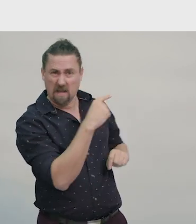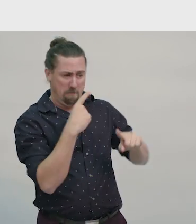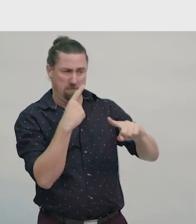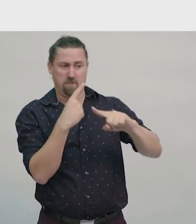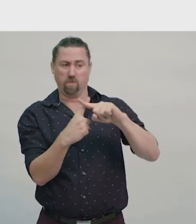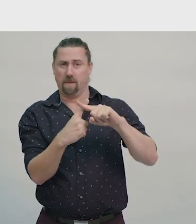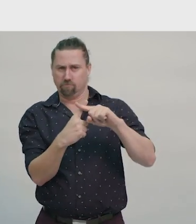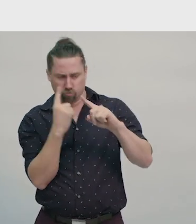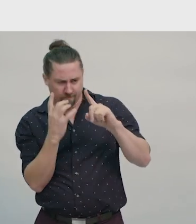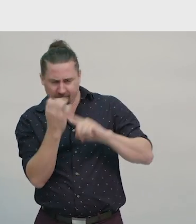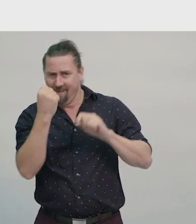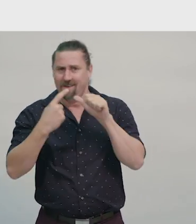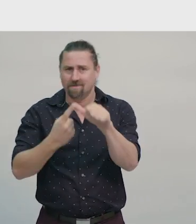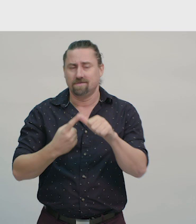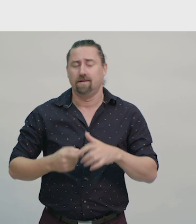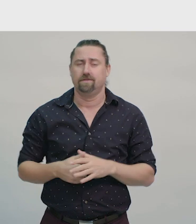a multiplication problem.